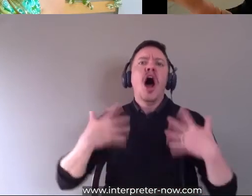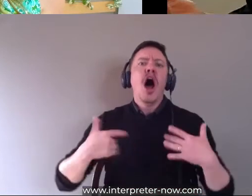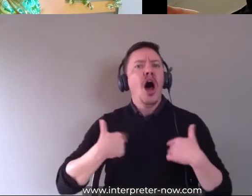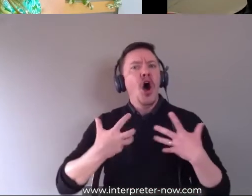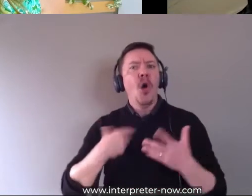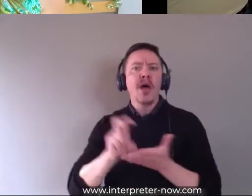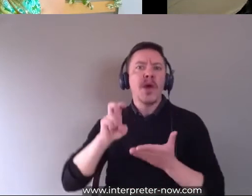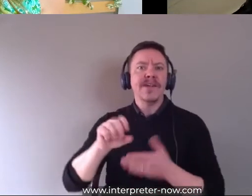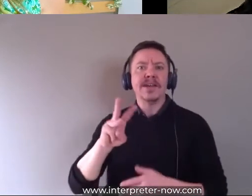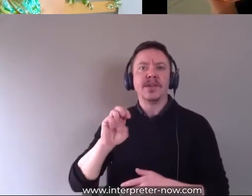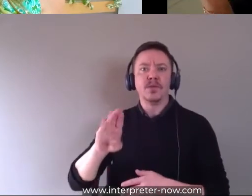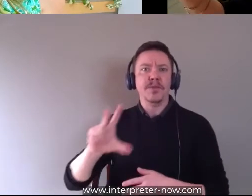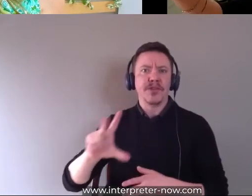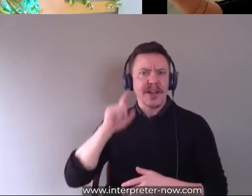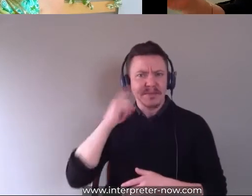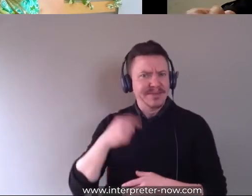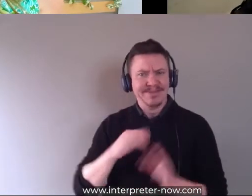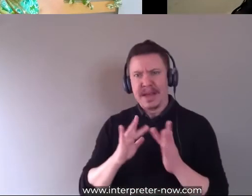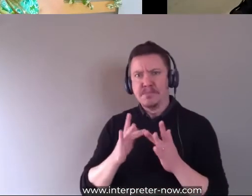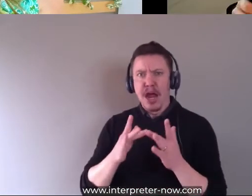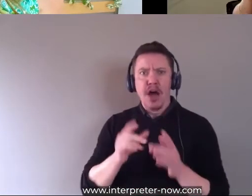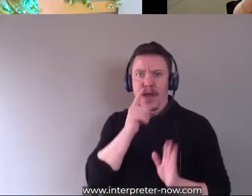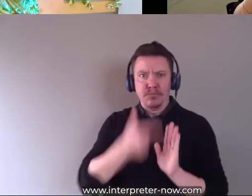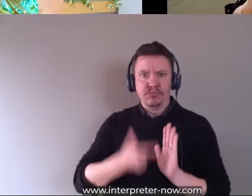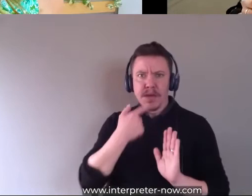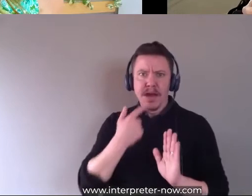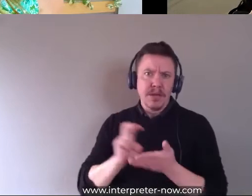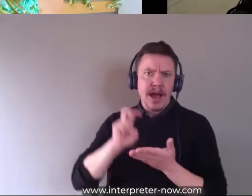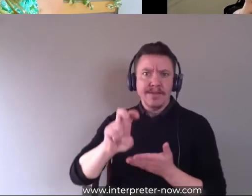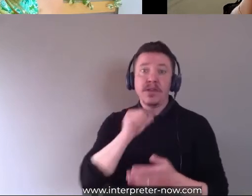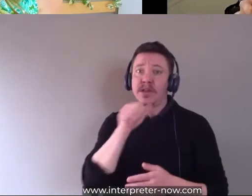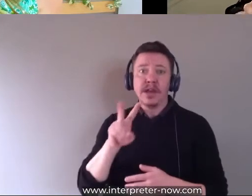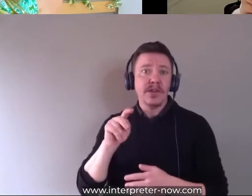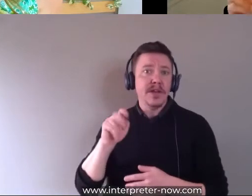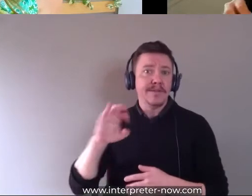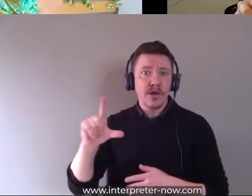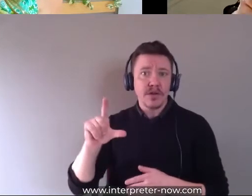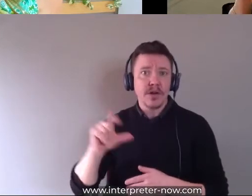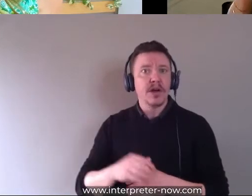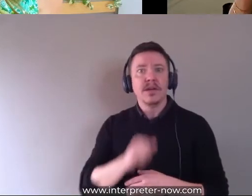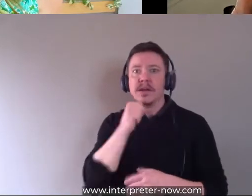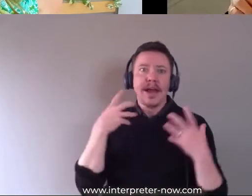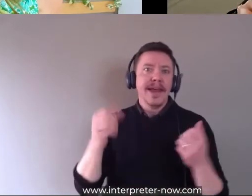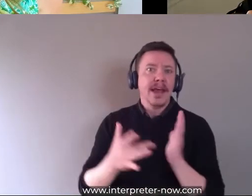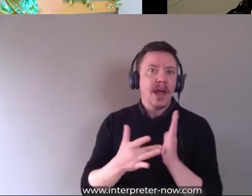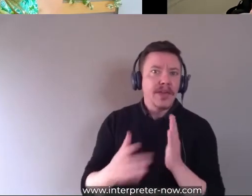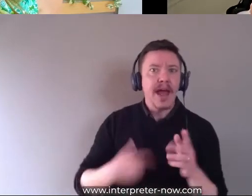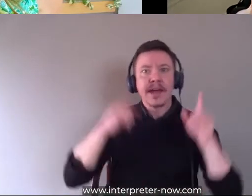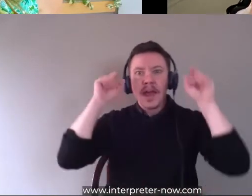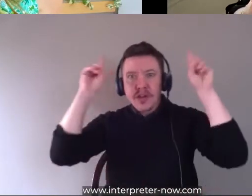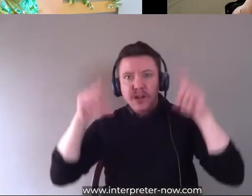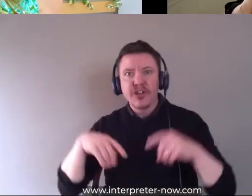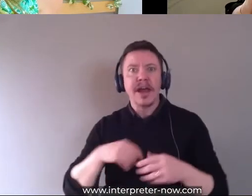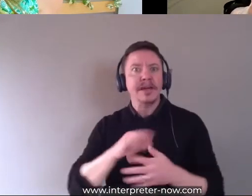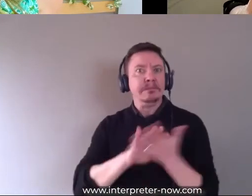even somewhere in my online profiles, it says like, I invest in Web3. It is not a vertical. It's not like fintech or health tech or education.